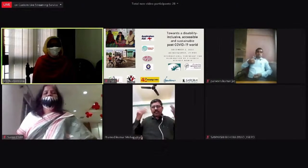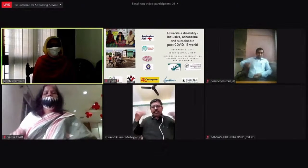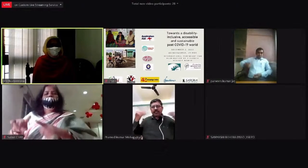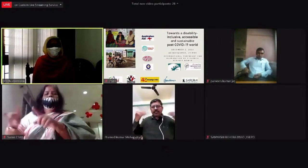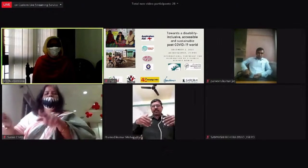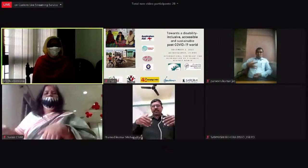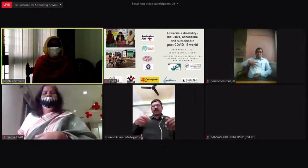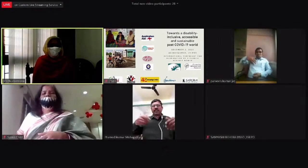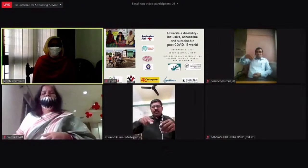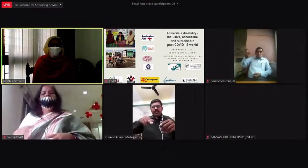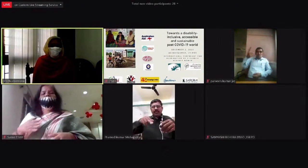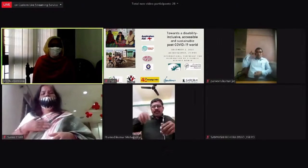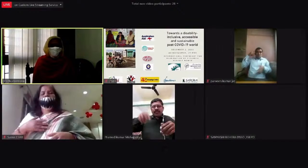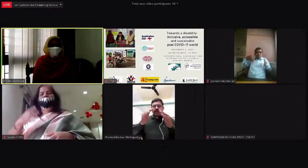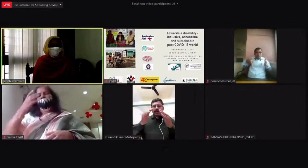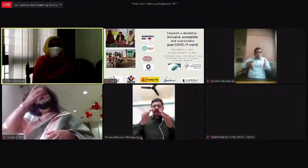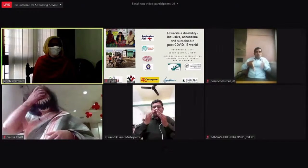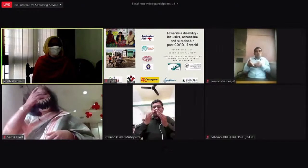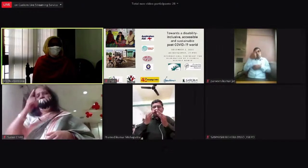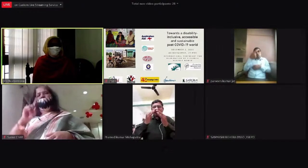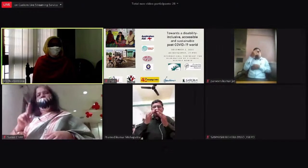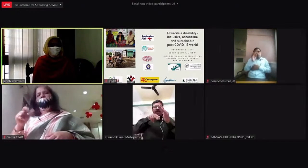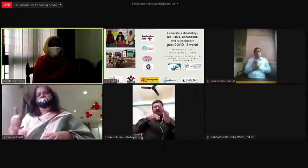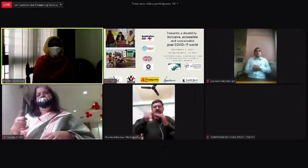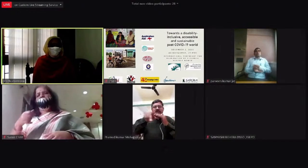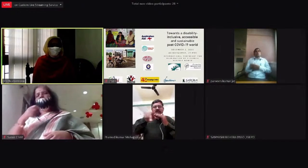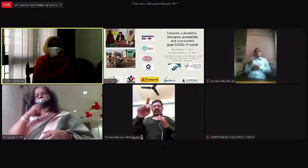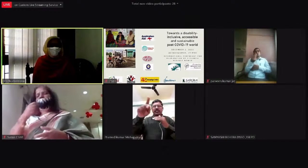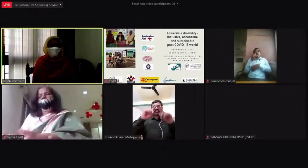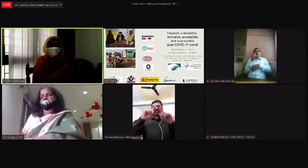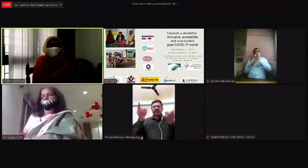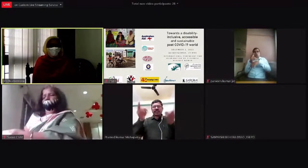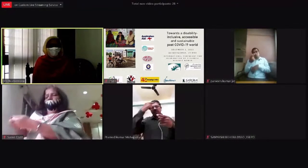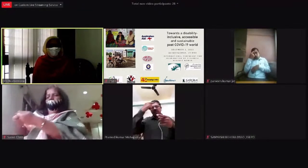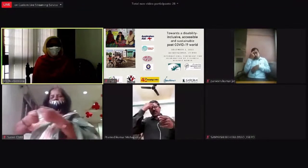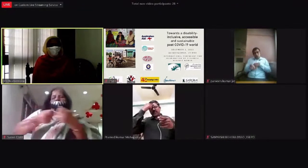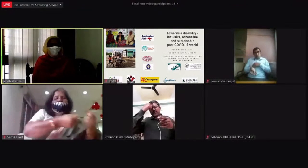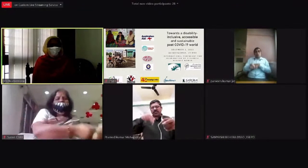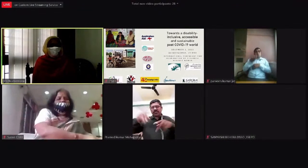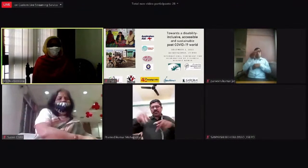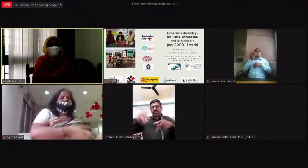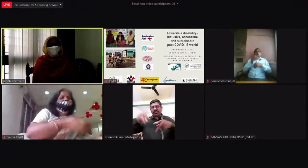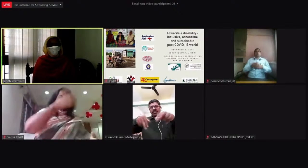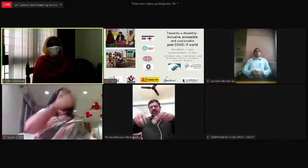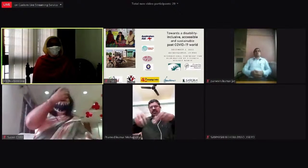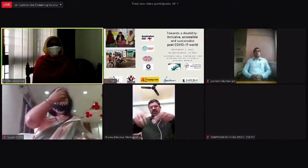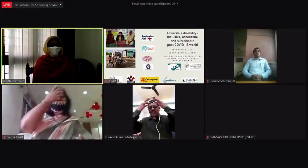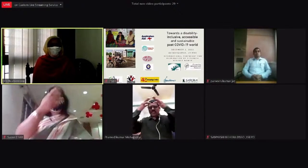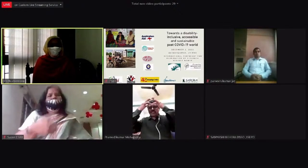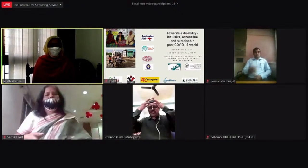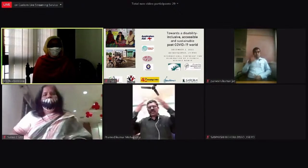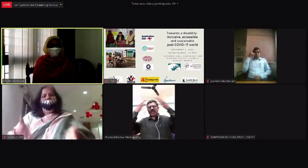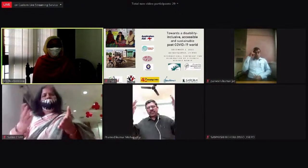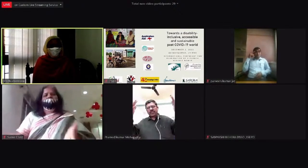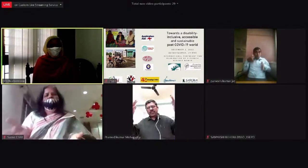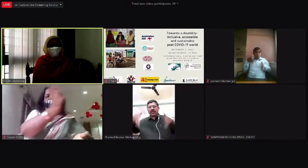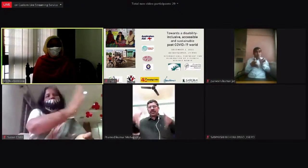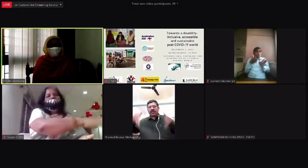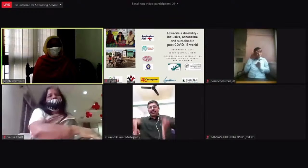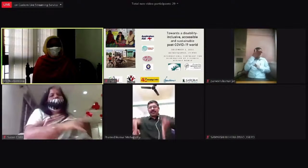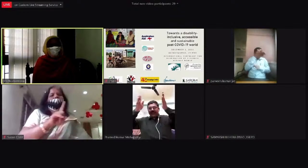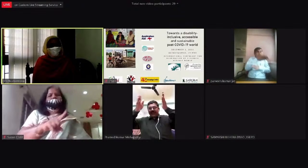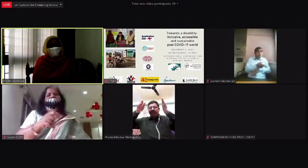house, because I'm not in a position to take him outside to use such facilities. If I